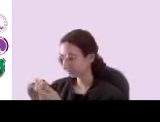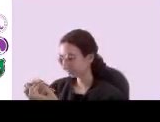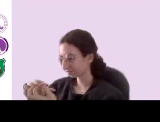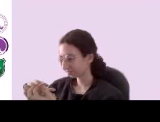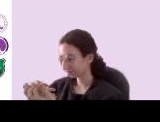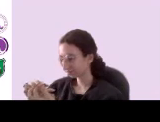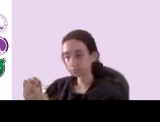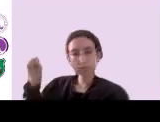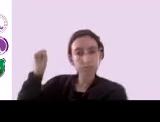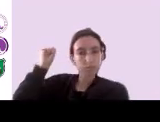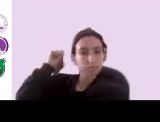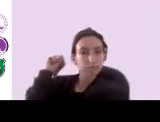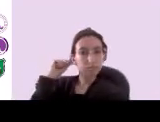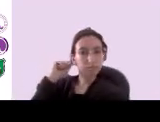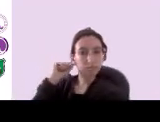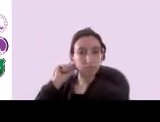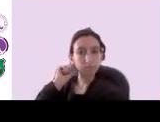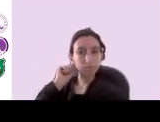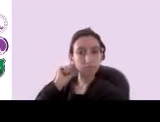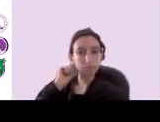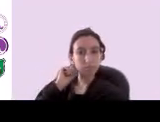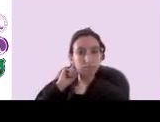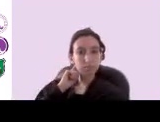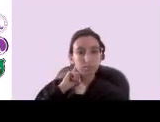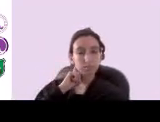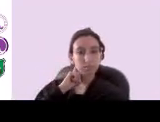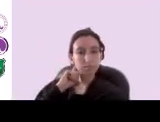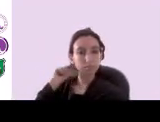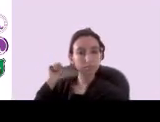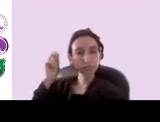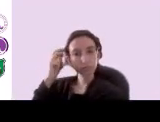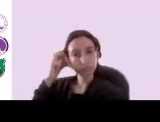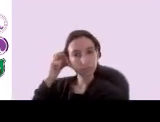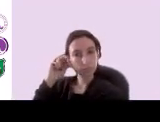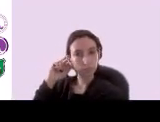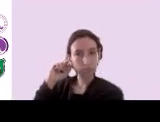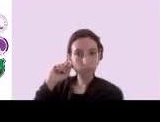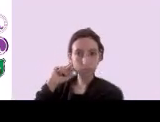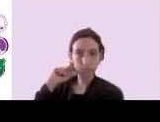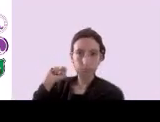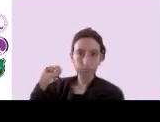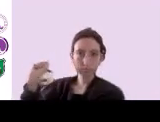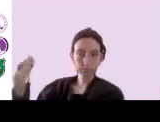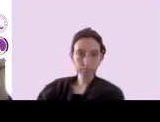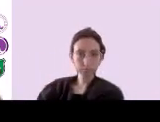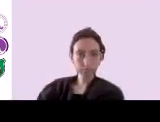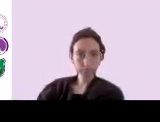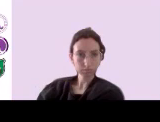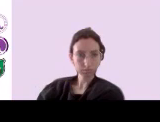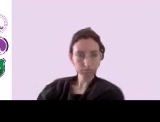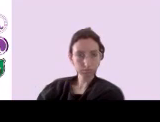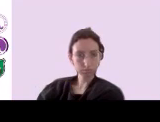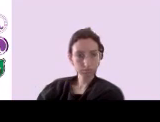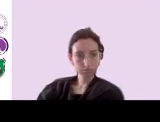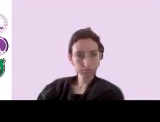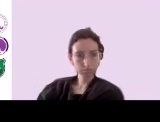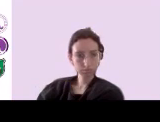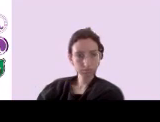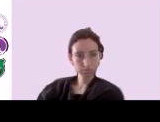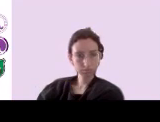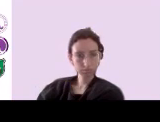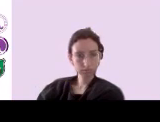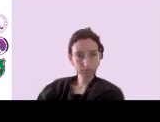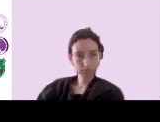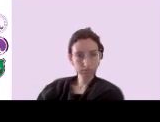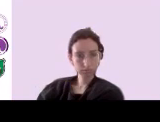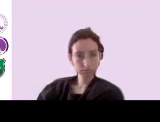photoexcitation followed by autoionization, interaction here, which leads to 1 electron